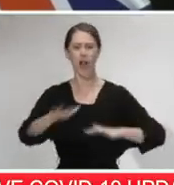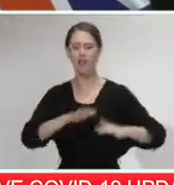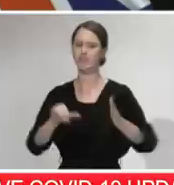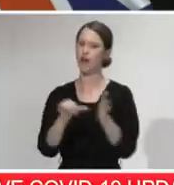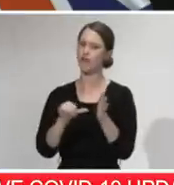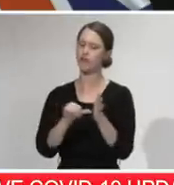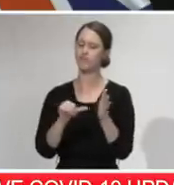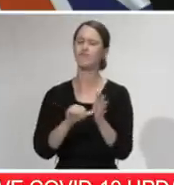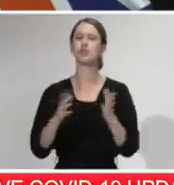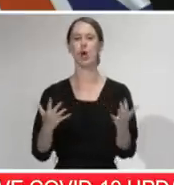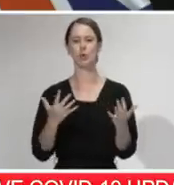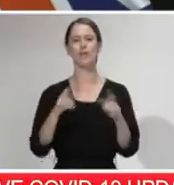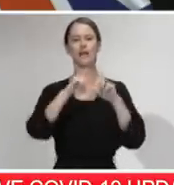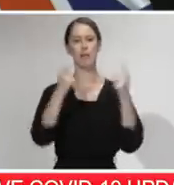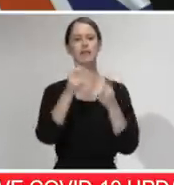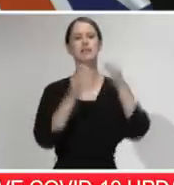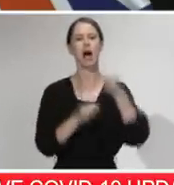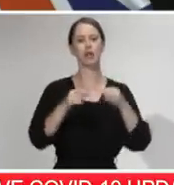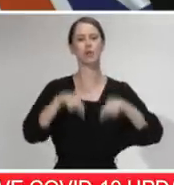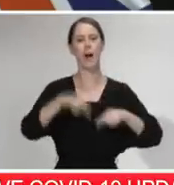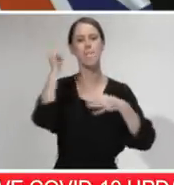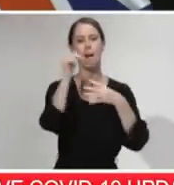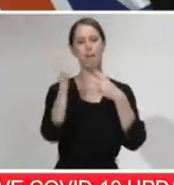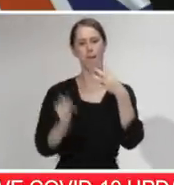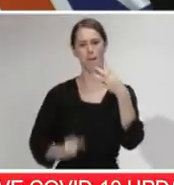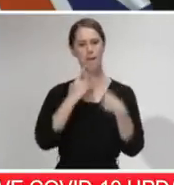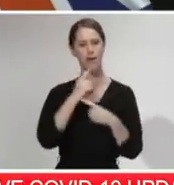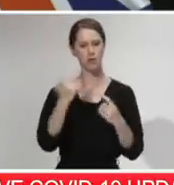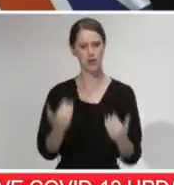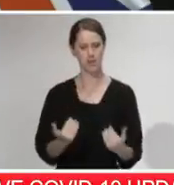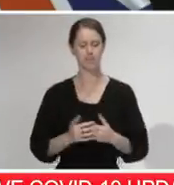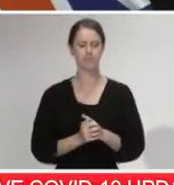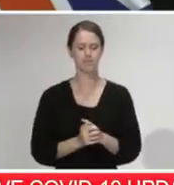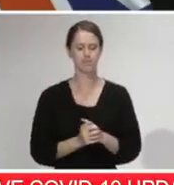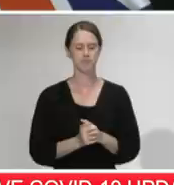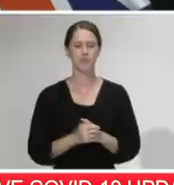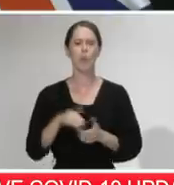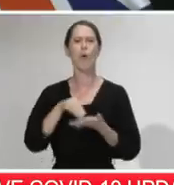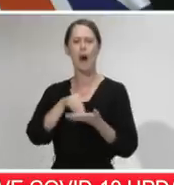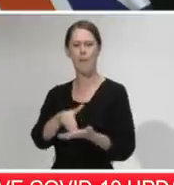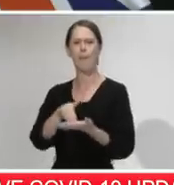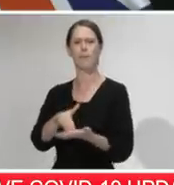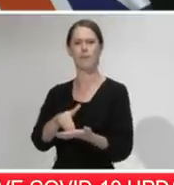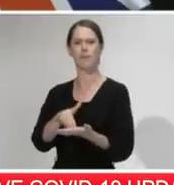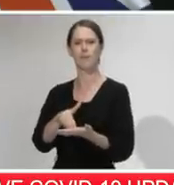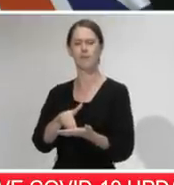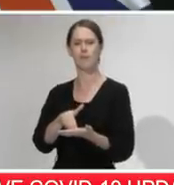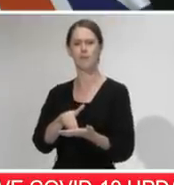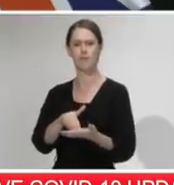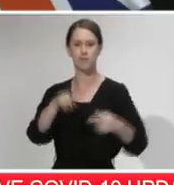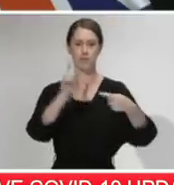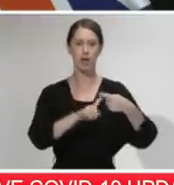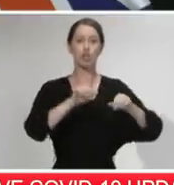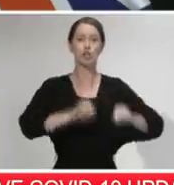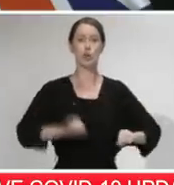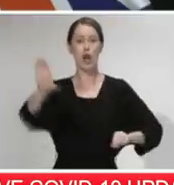teaching. That's why Cabinet has made some really practical decisions today to help cover extra costs by increasing the student